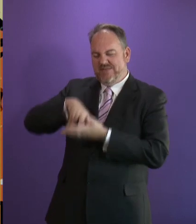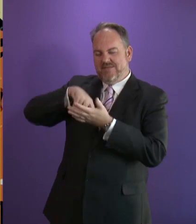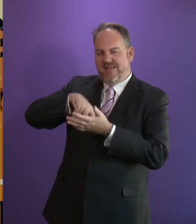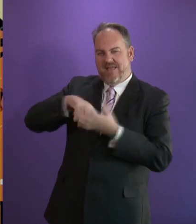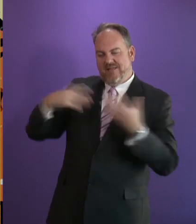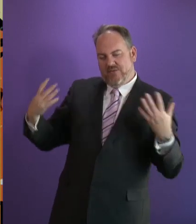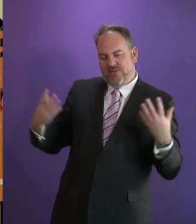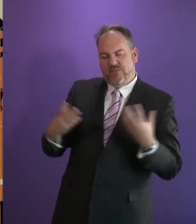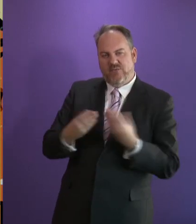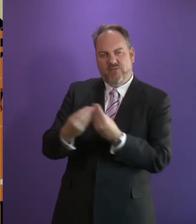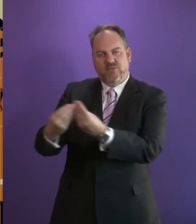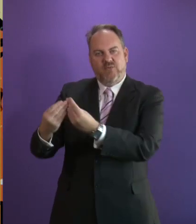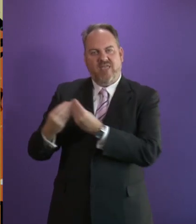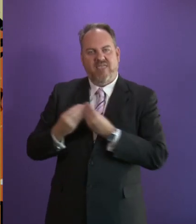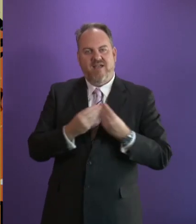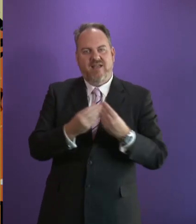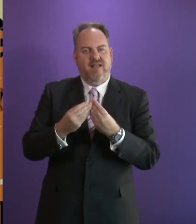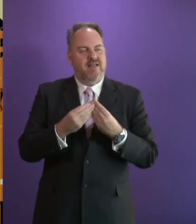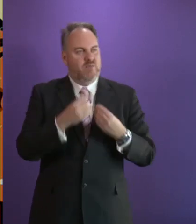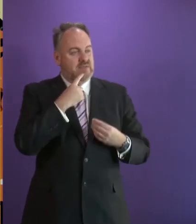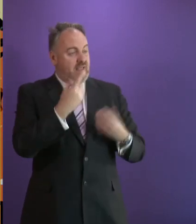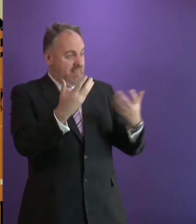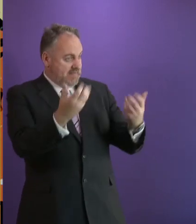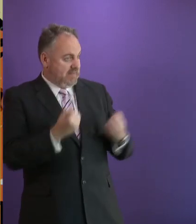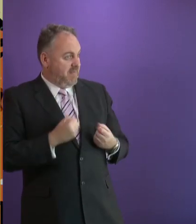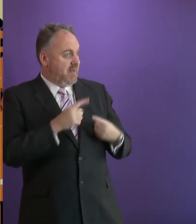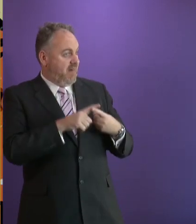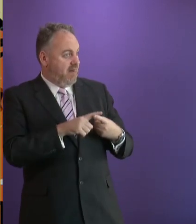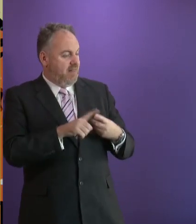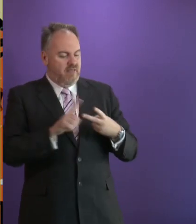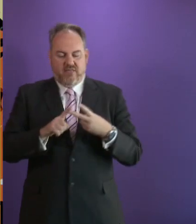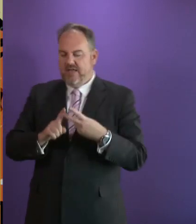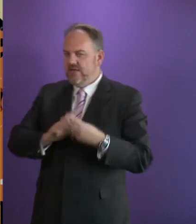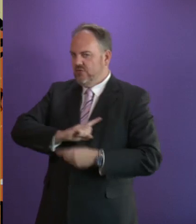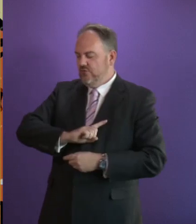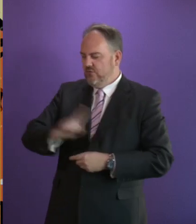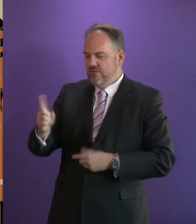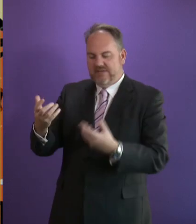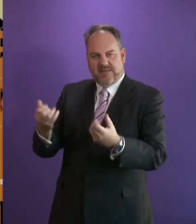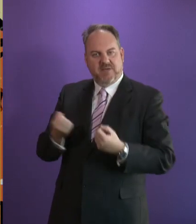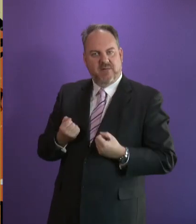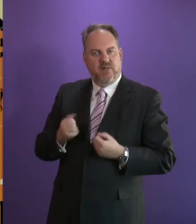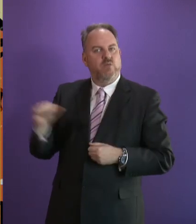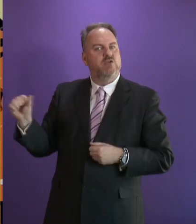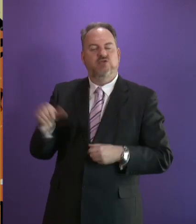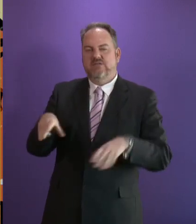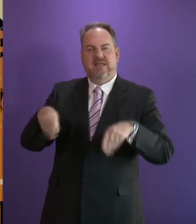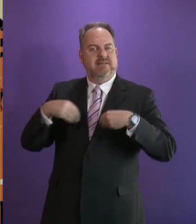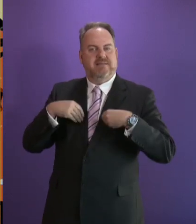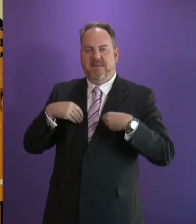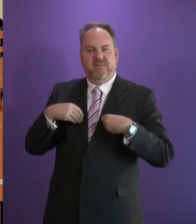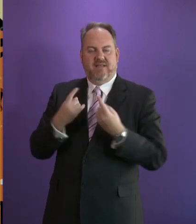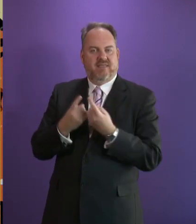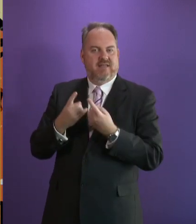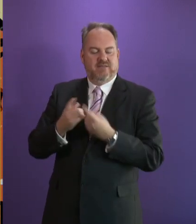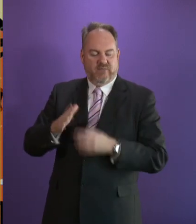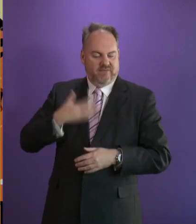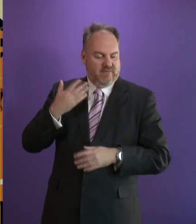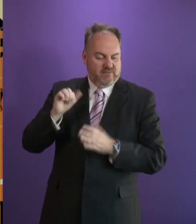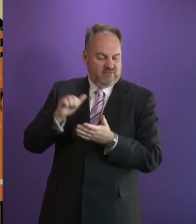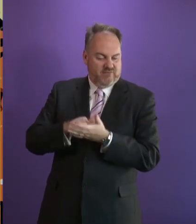what we want, let's call out what we don't want. And that calling out, I think, is crucial. We shouldn't accept anything that we don't want to accept. We should call